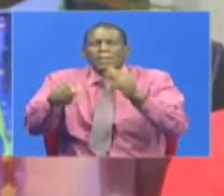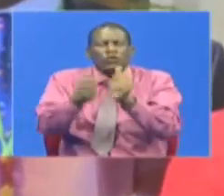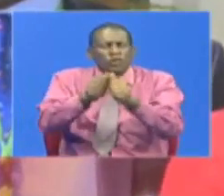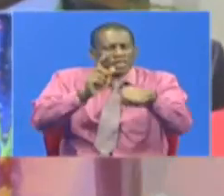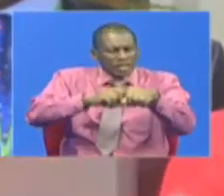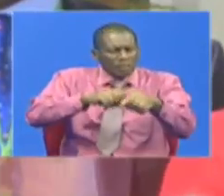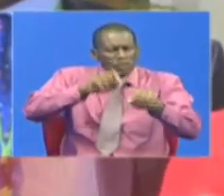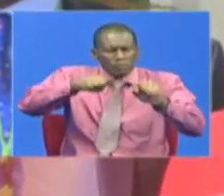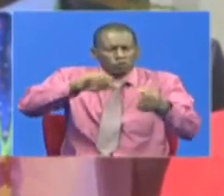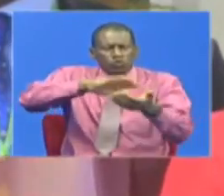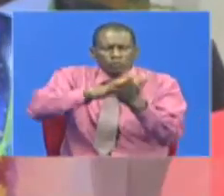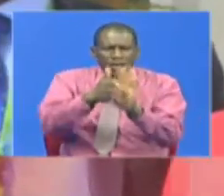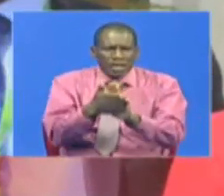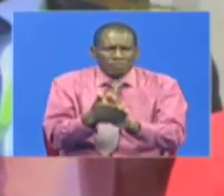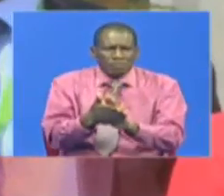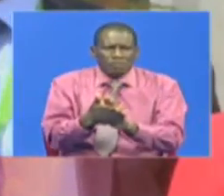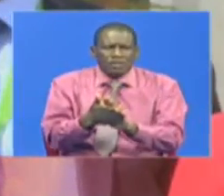become,